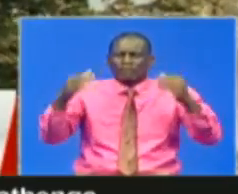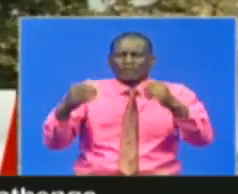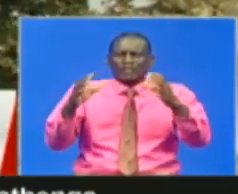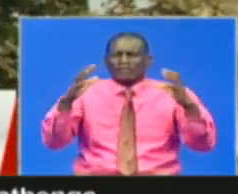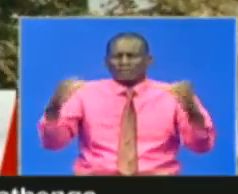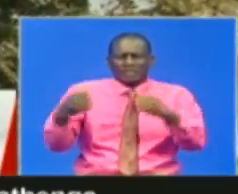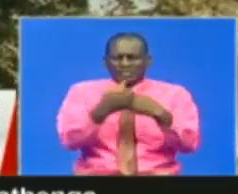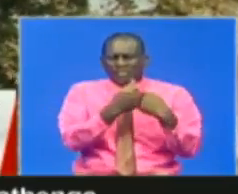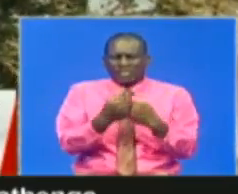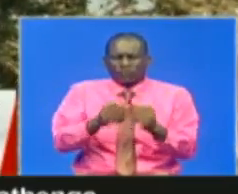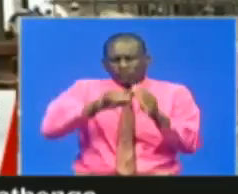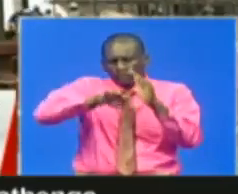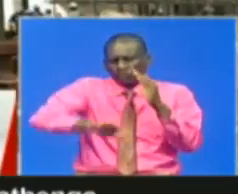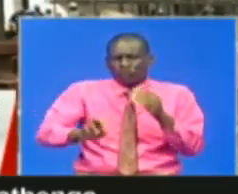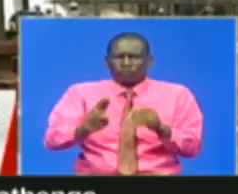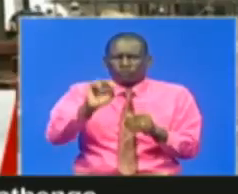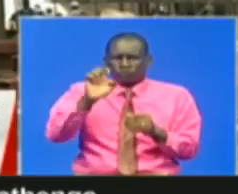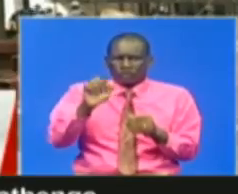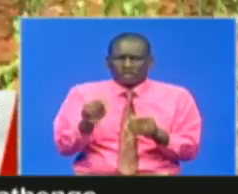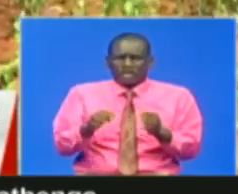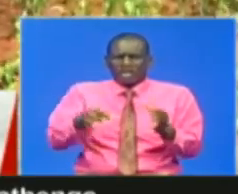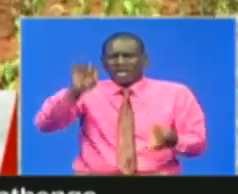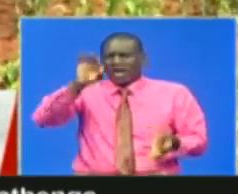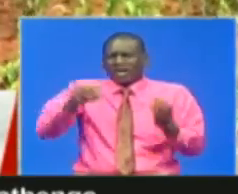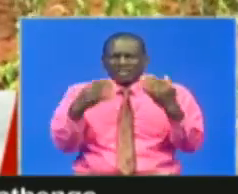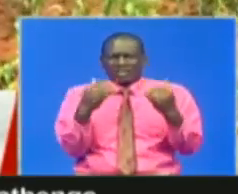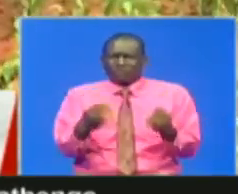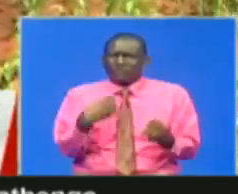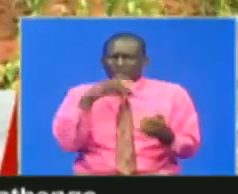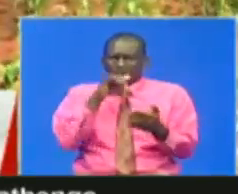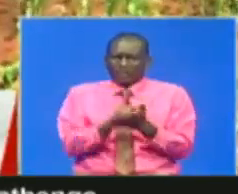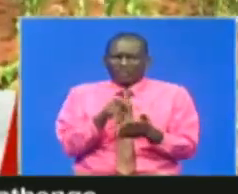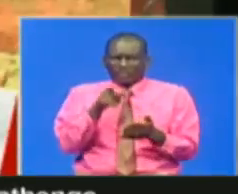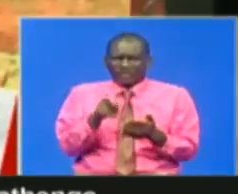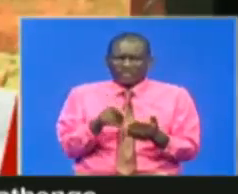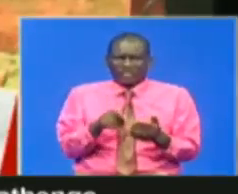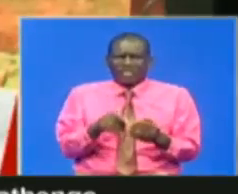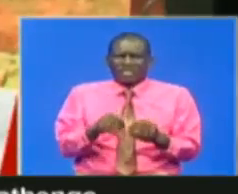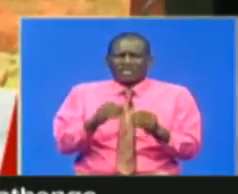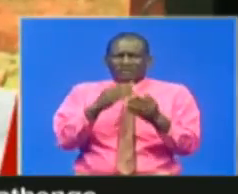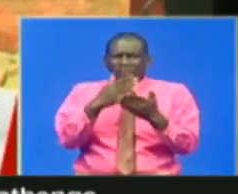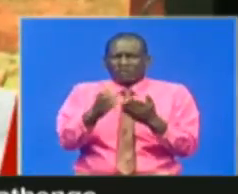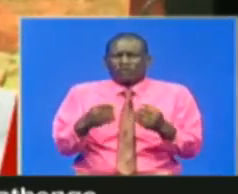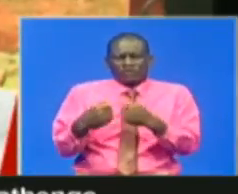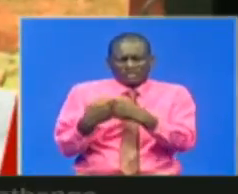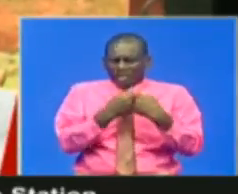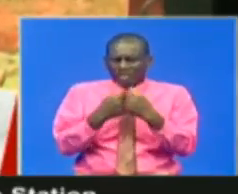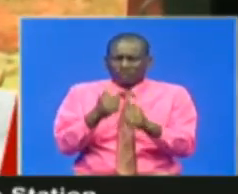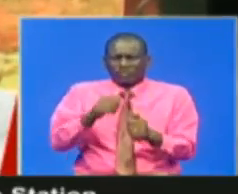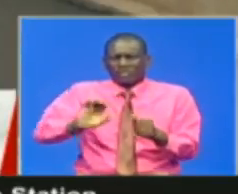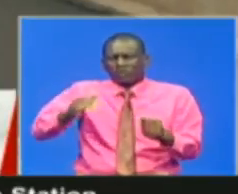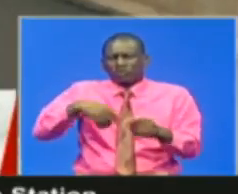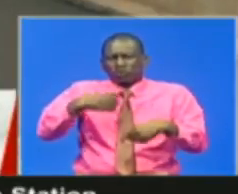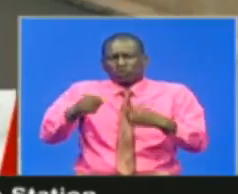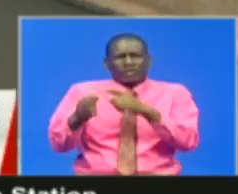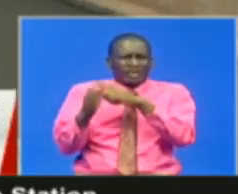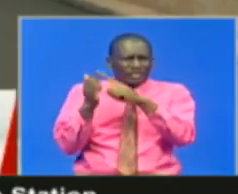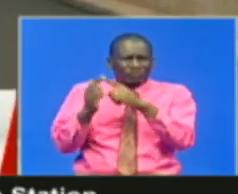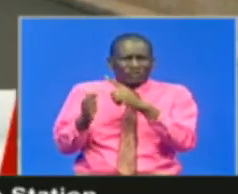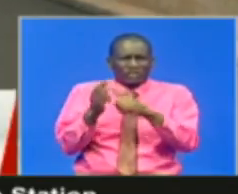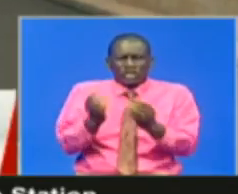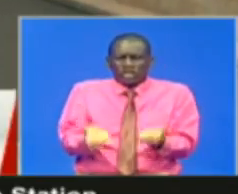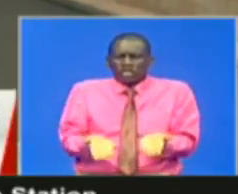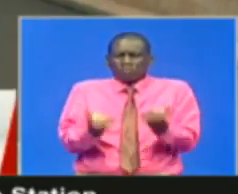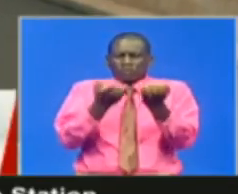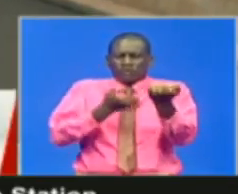the devolved units. Analysts now contend that this mirrors part of the hiccups that counties continue to face in harnessing their economic